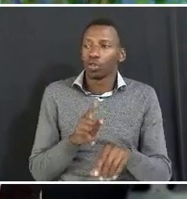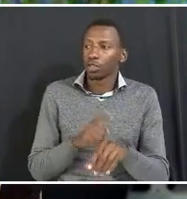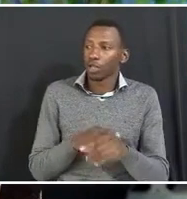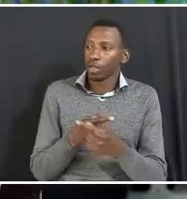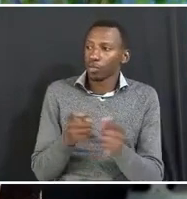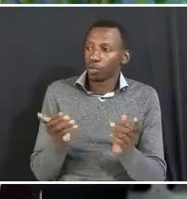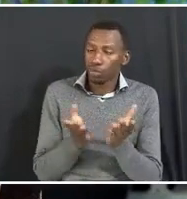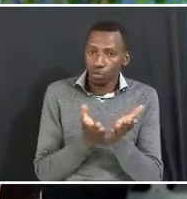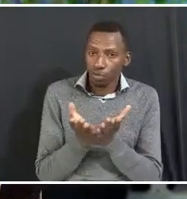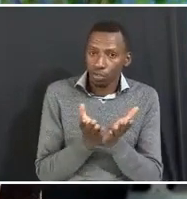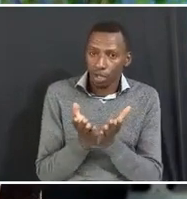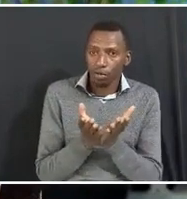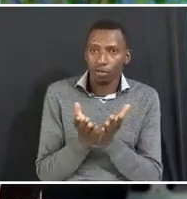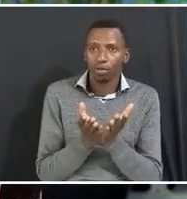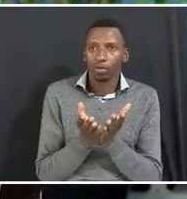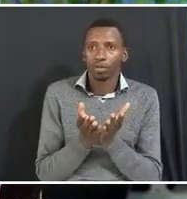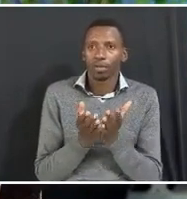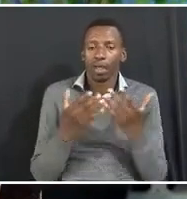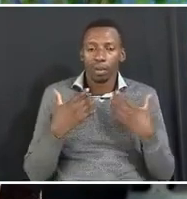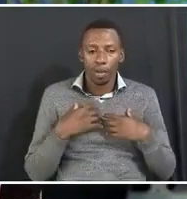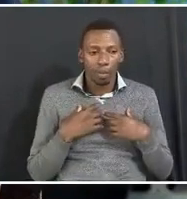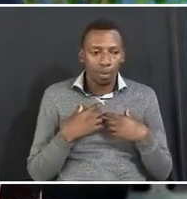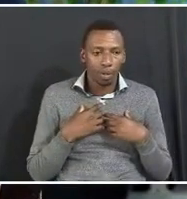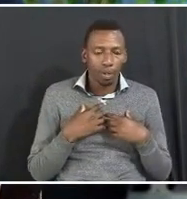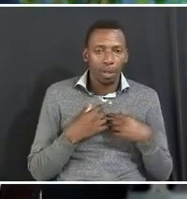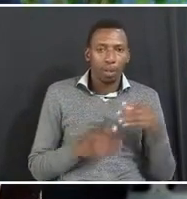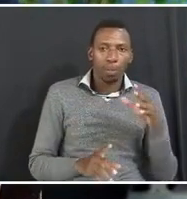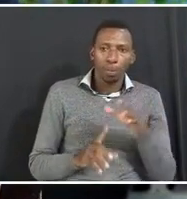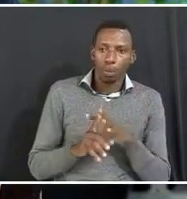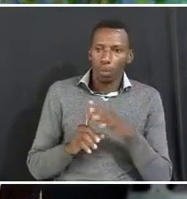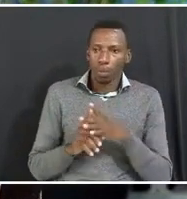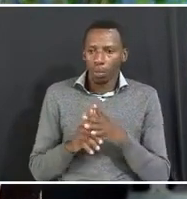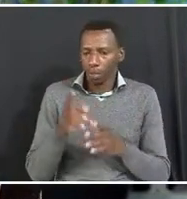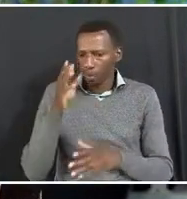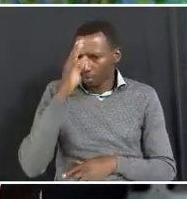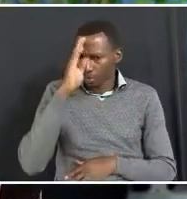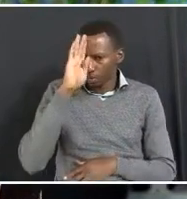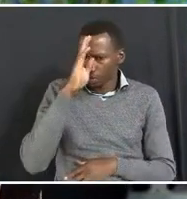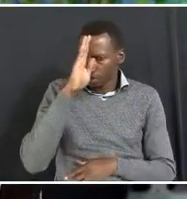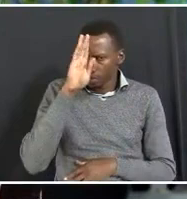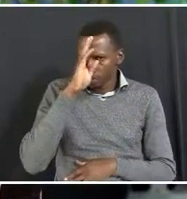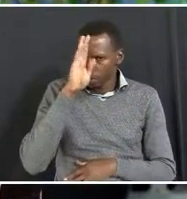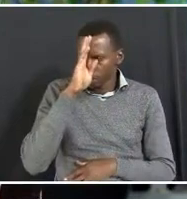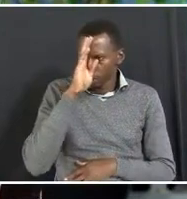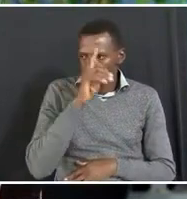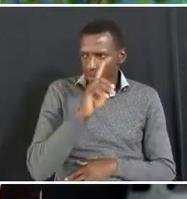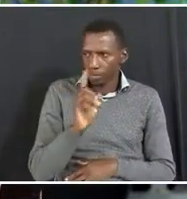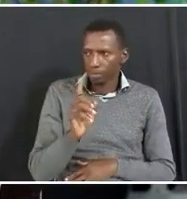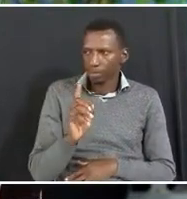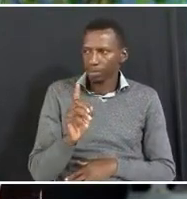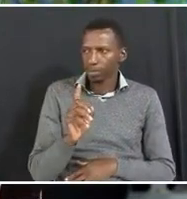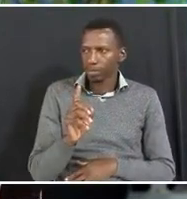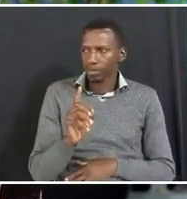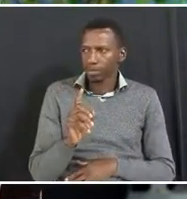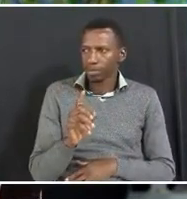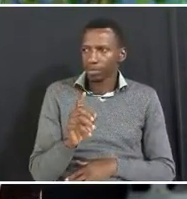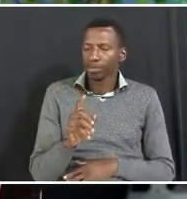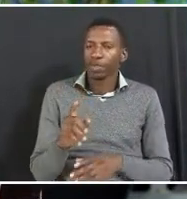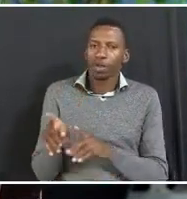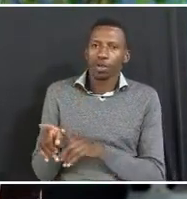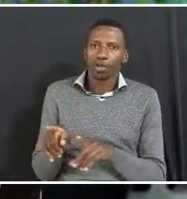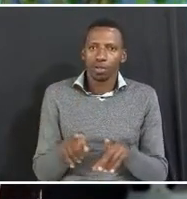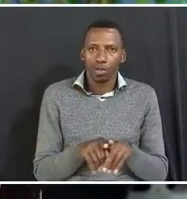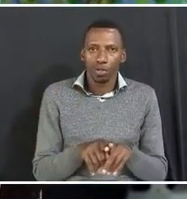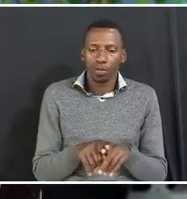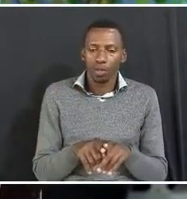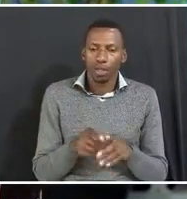serve, it may not raise questions, so to say, in the minds of the membership. So just like